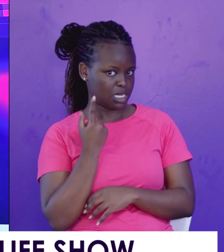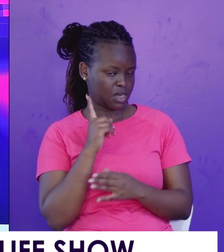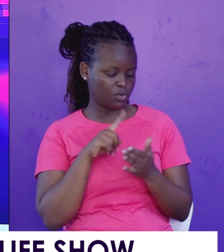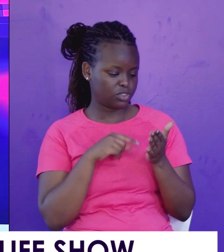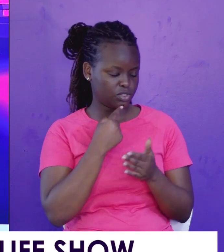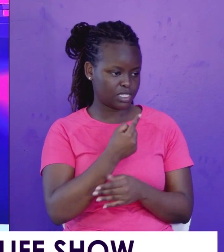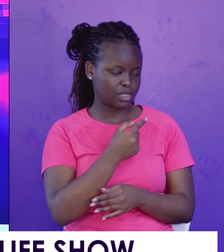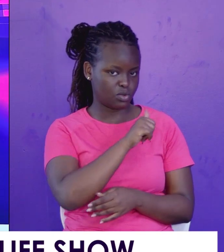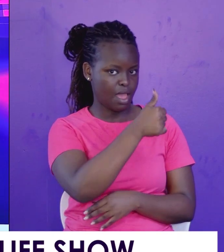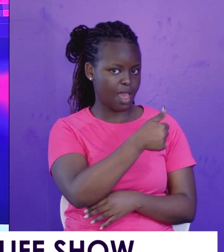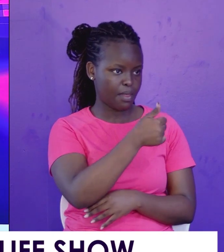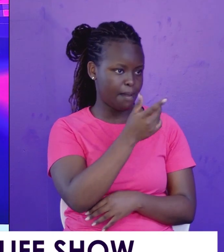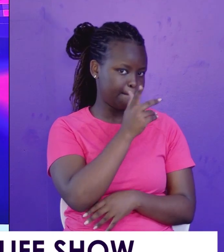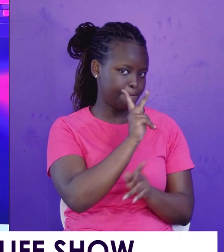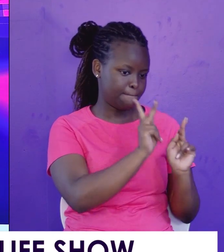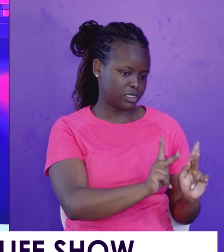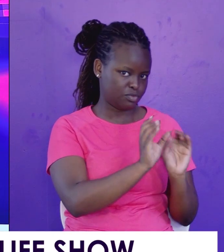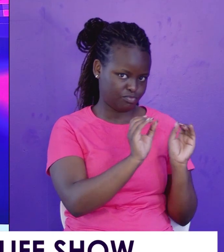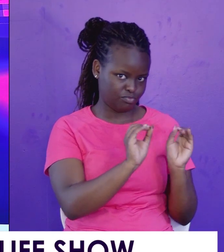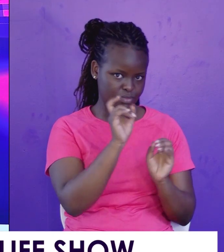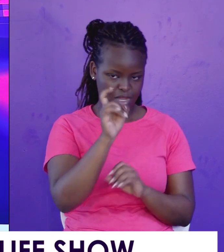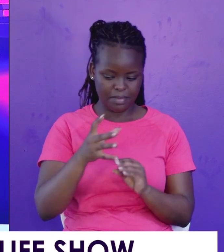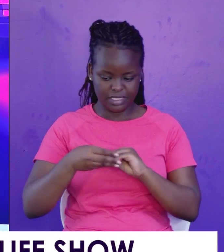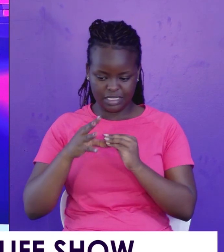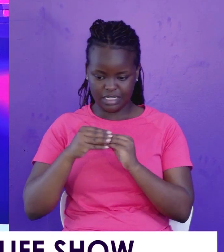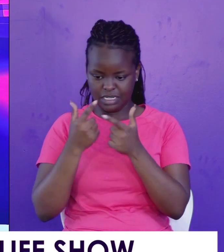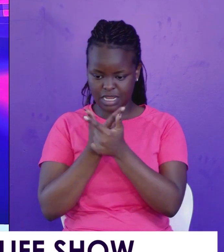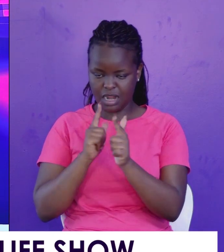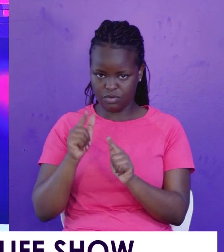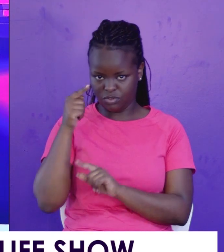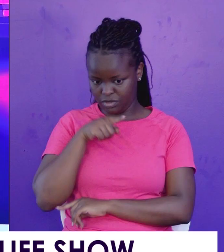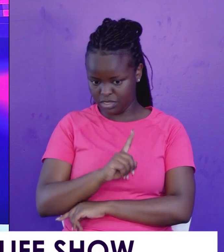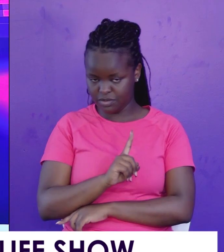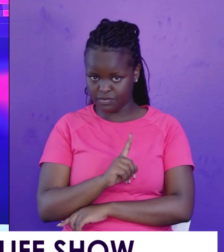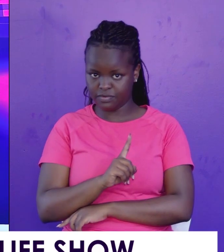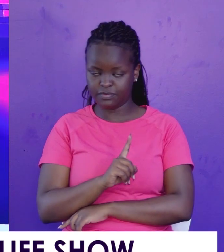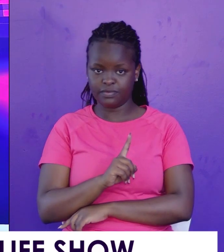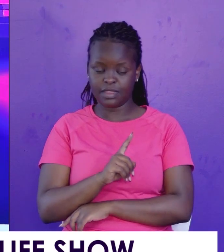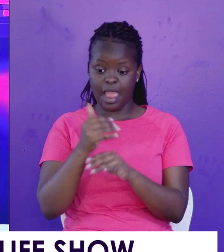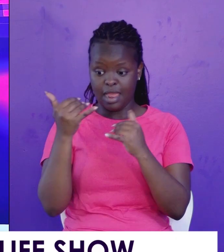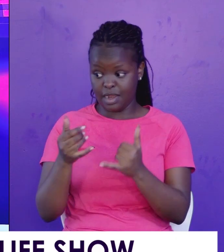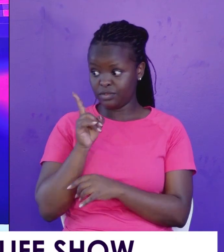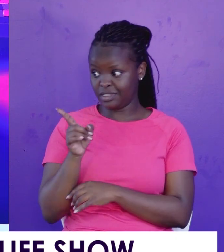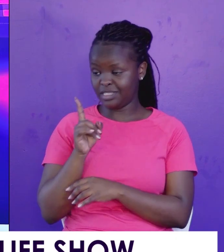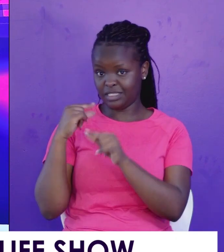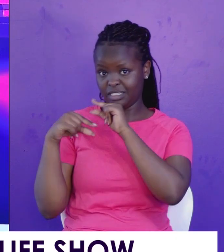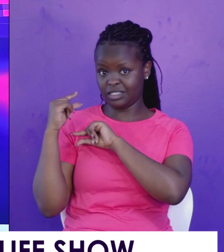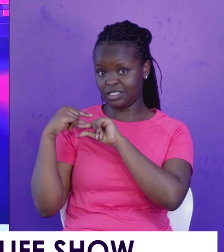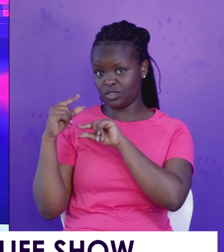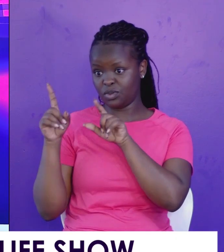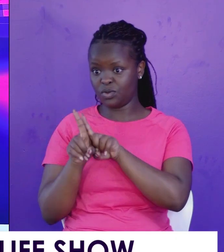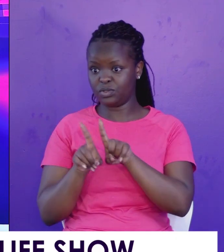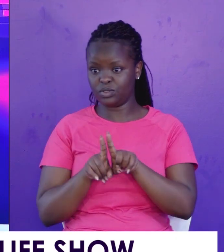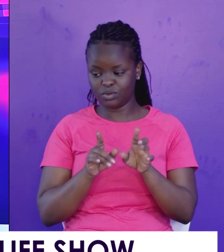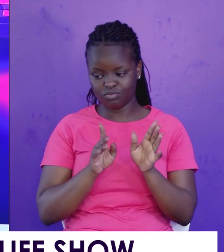to the other person. Yes. So you end up having to create a language for yourselves. Now this generation is going